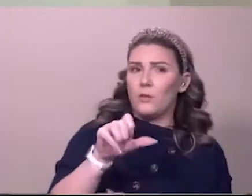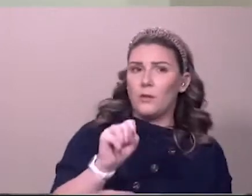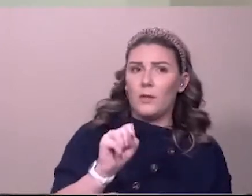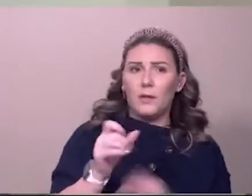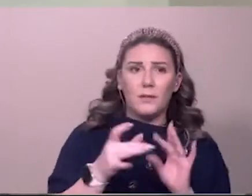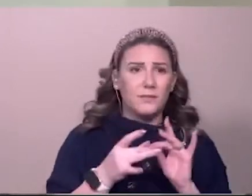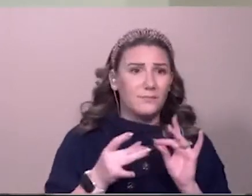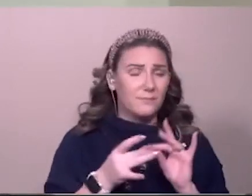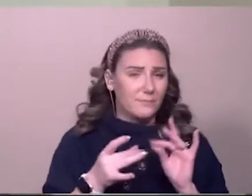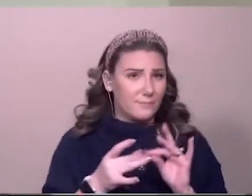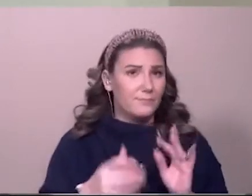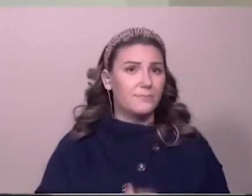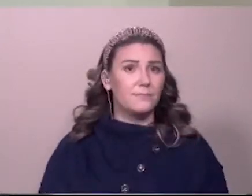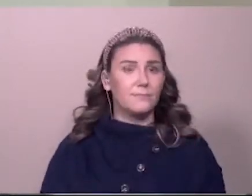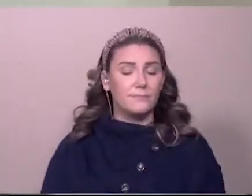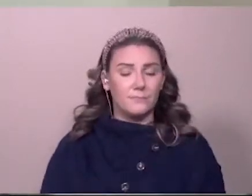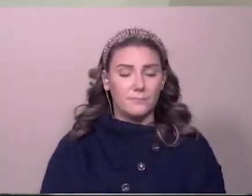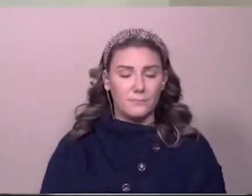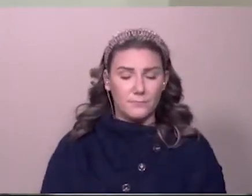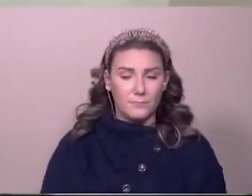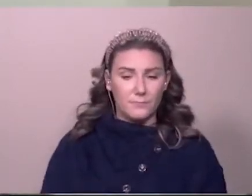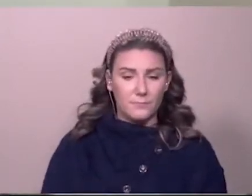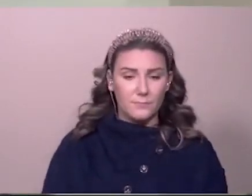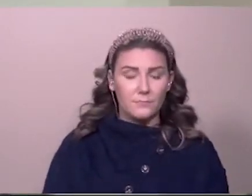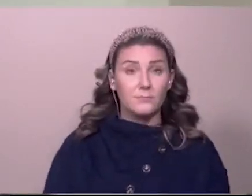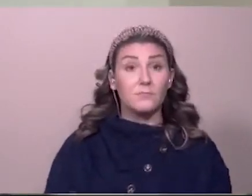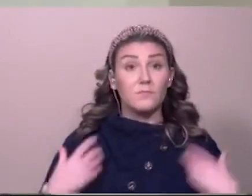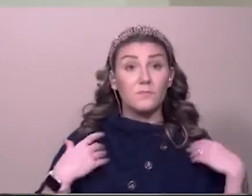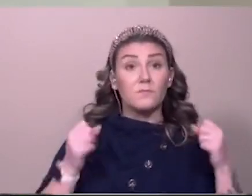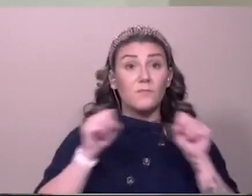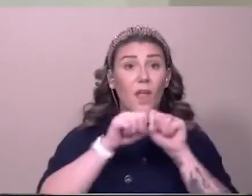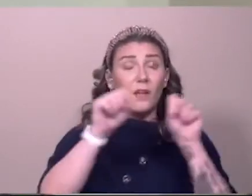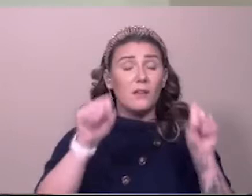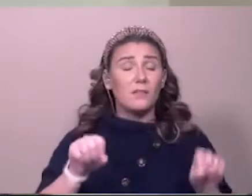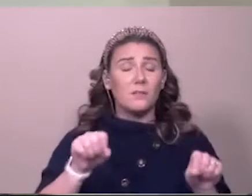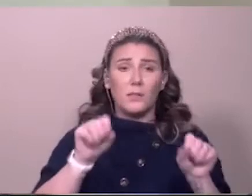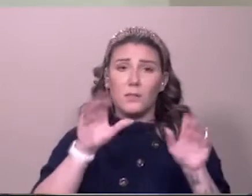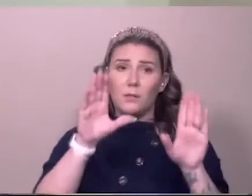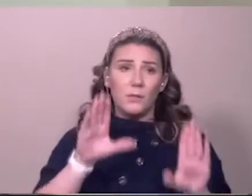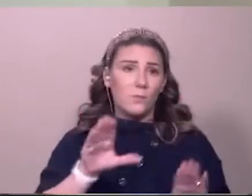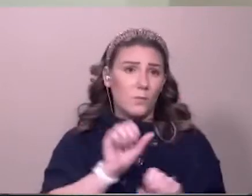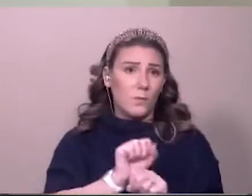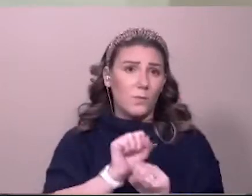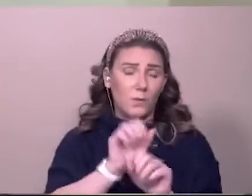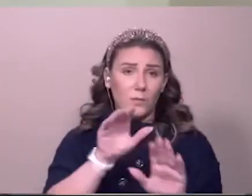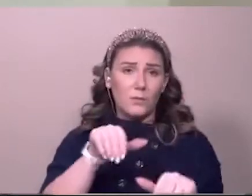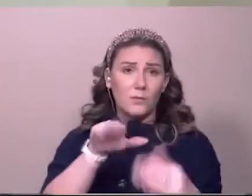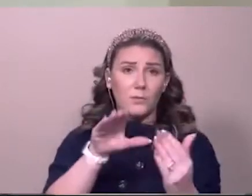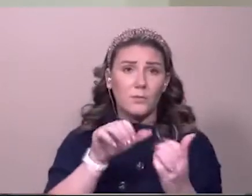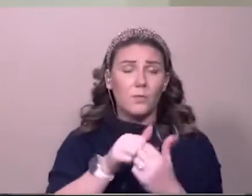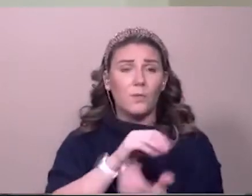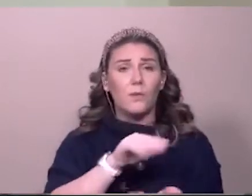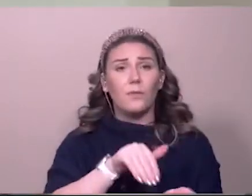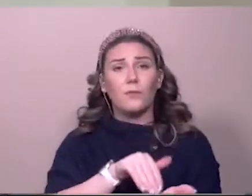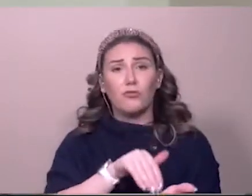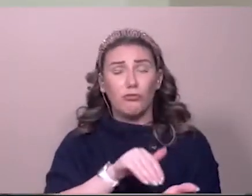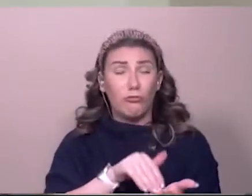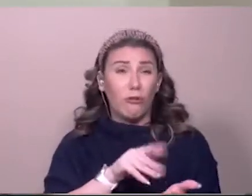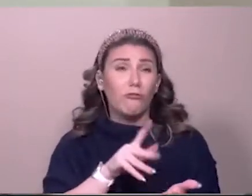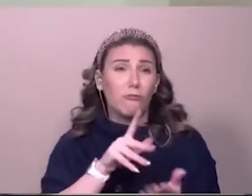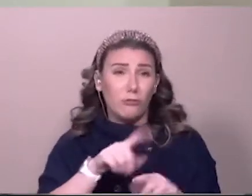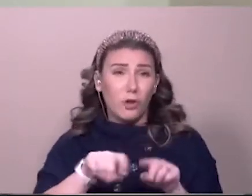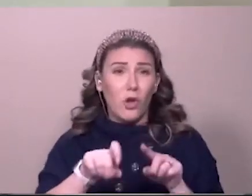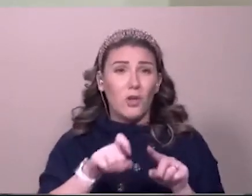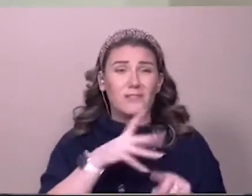calls ago, and the health system does a beautiful job addressing this on the physician calls, is burnout. Burnout